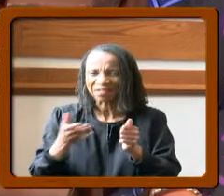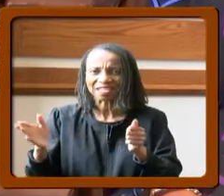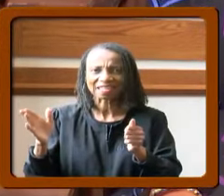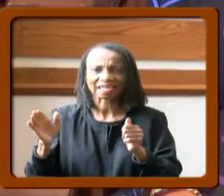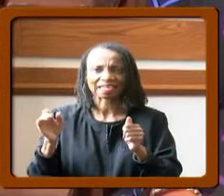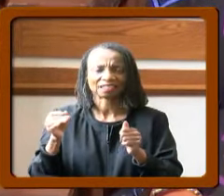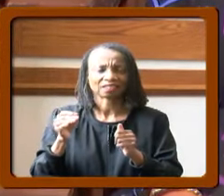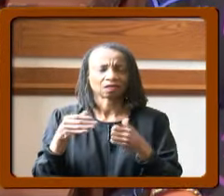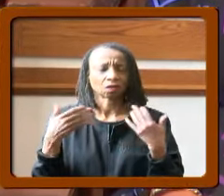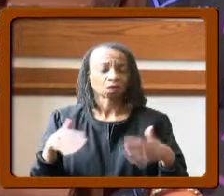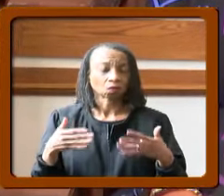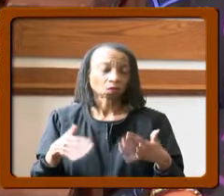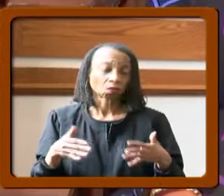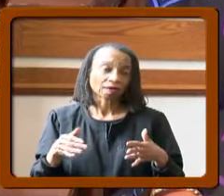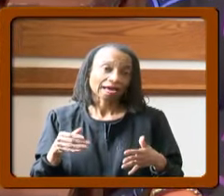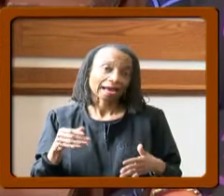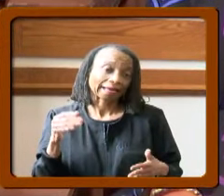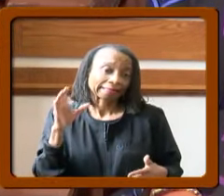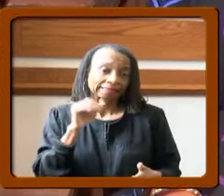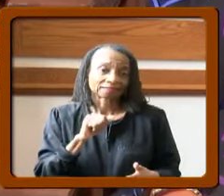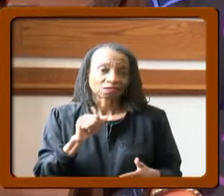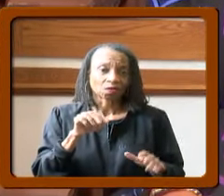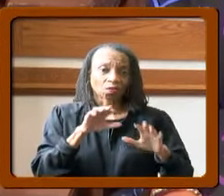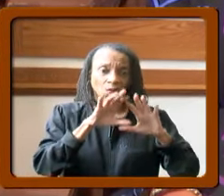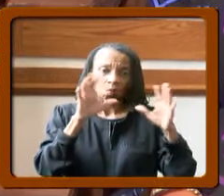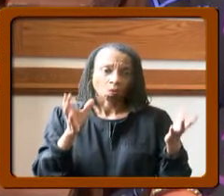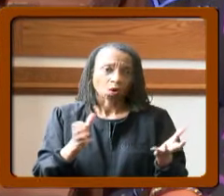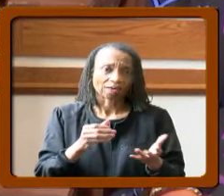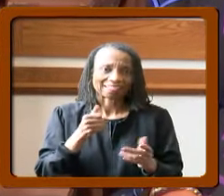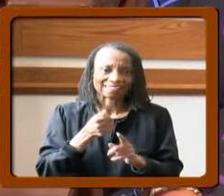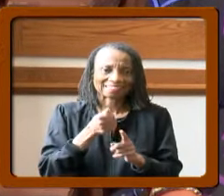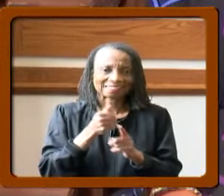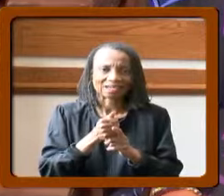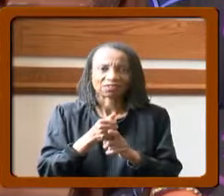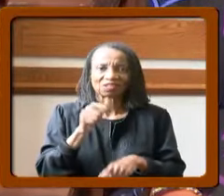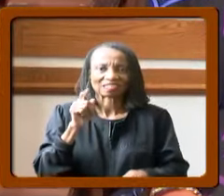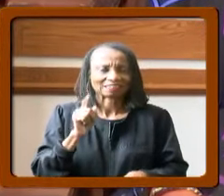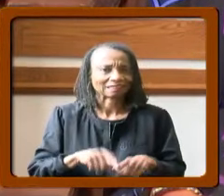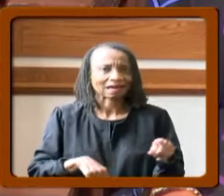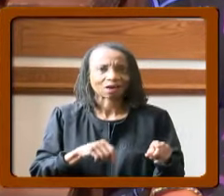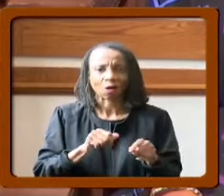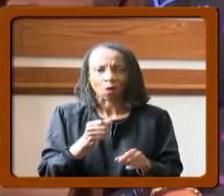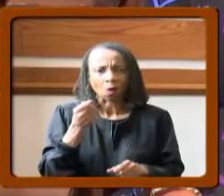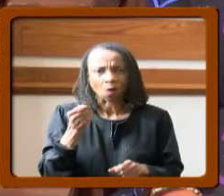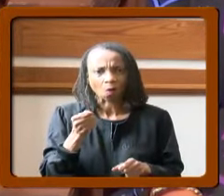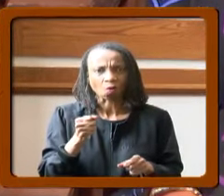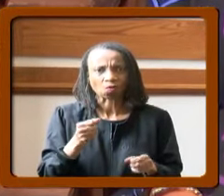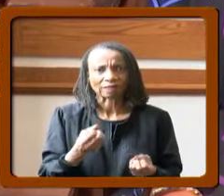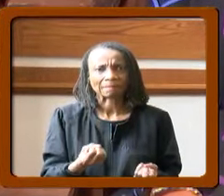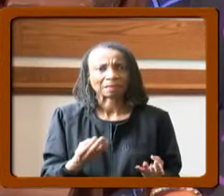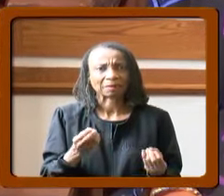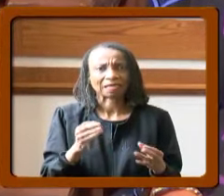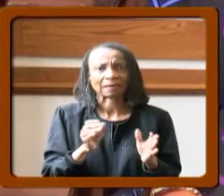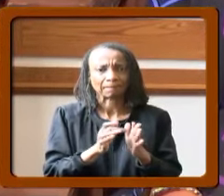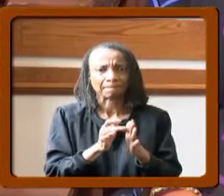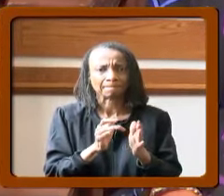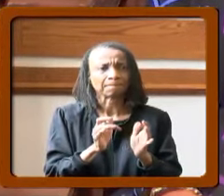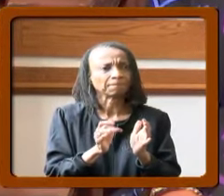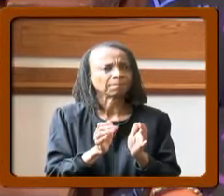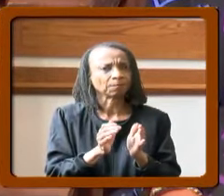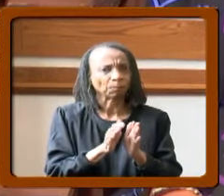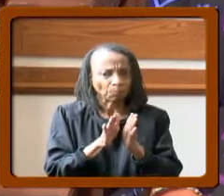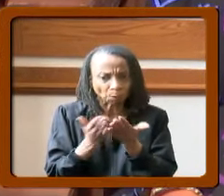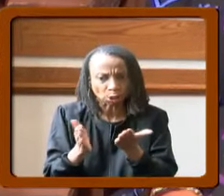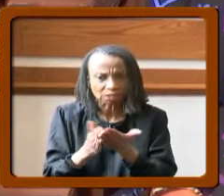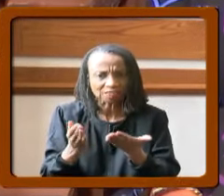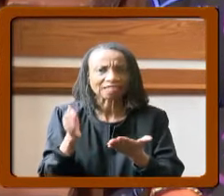I suppose that the world itself could not contain the books that would be